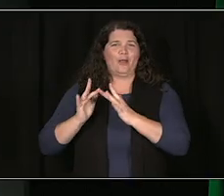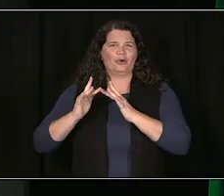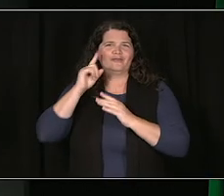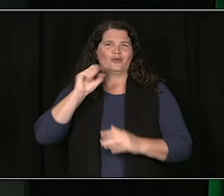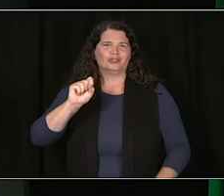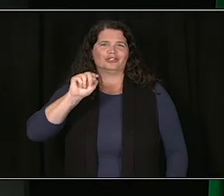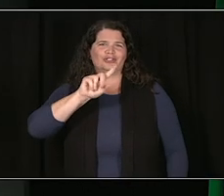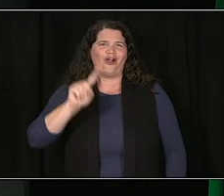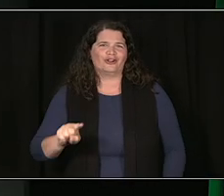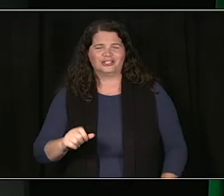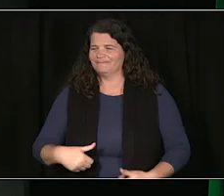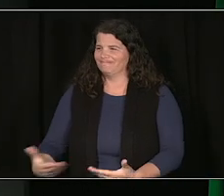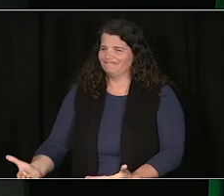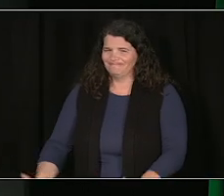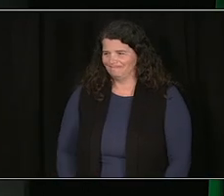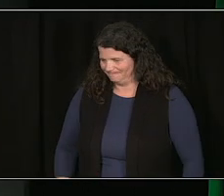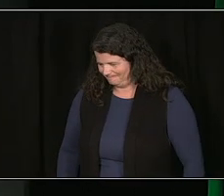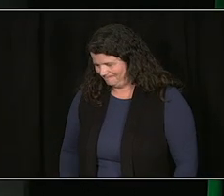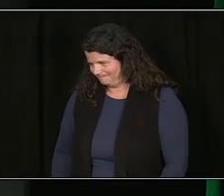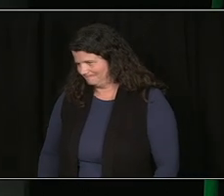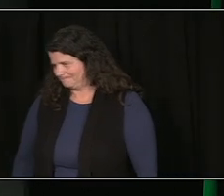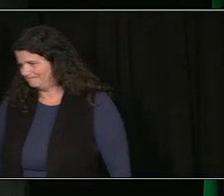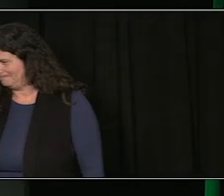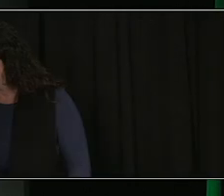about to hear tonight. Thank you, everyone.